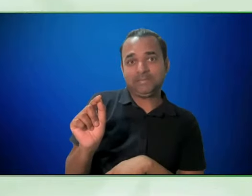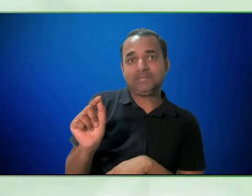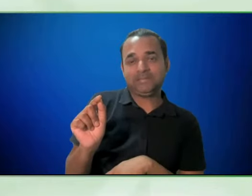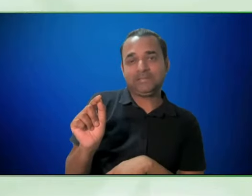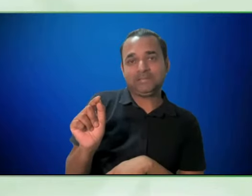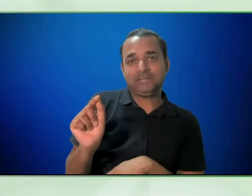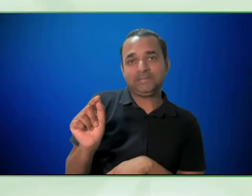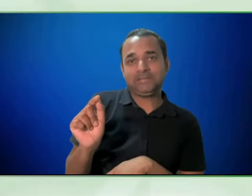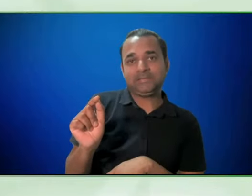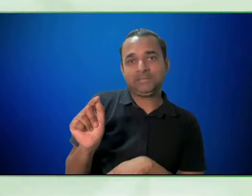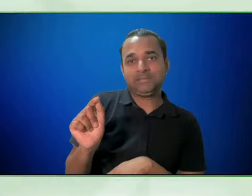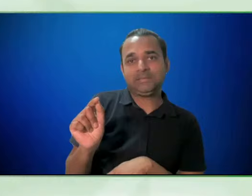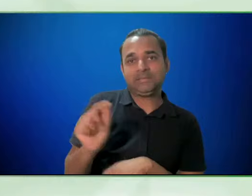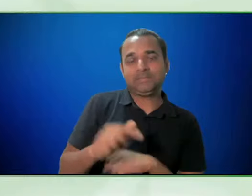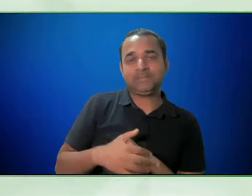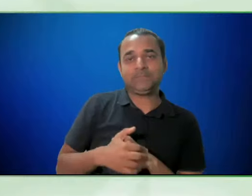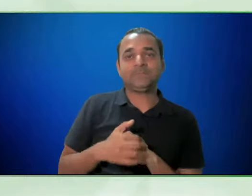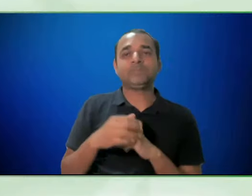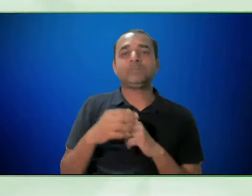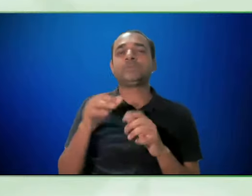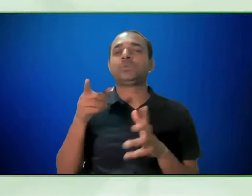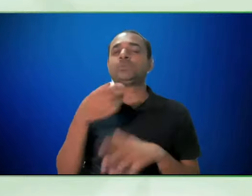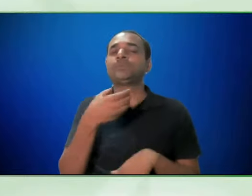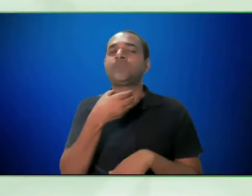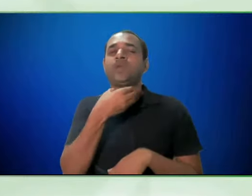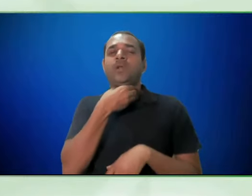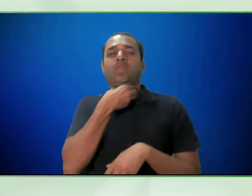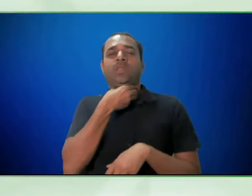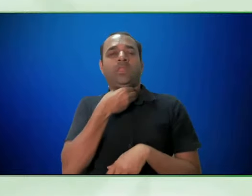and you need, I think, also more of